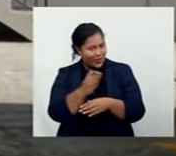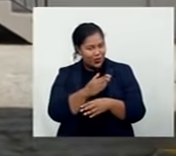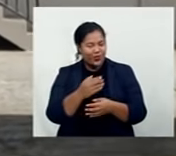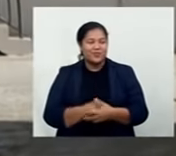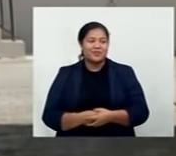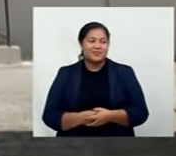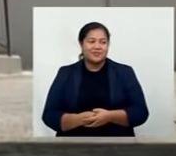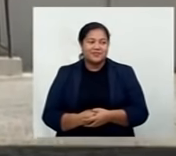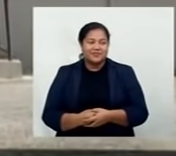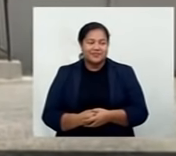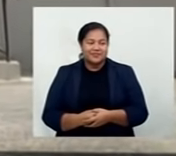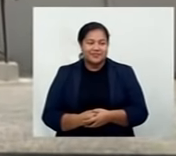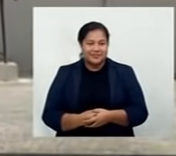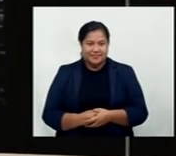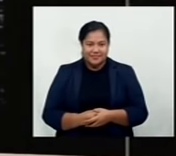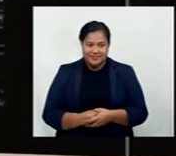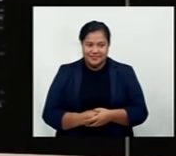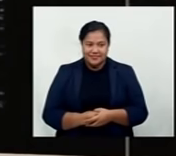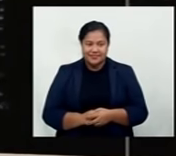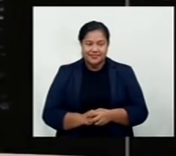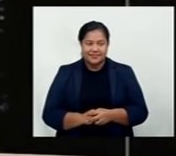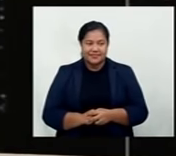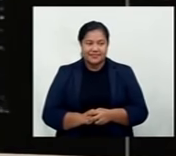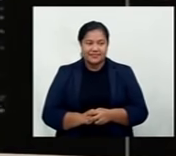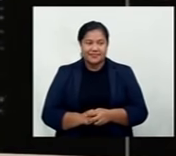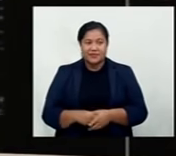Ritika Pratap, FBC News.